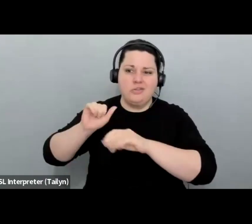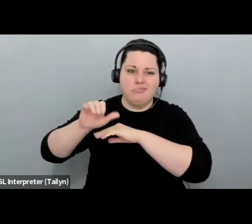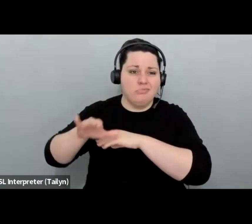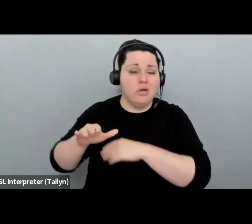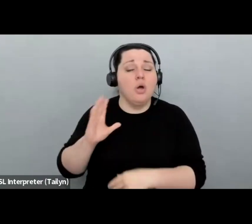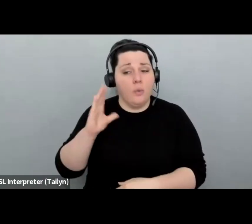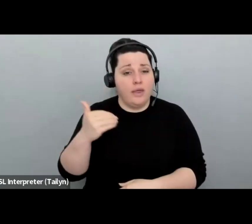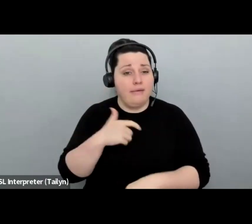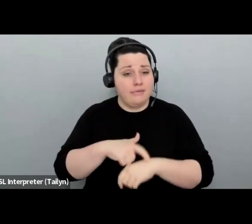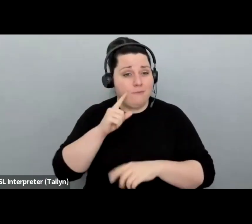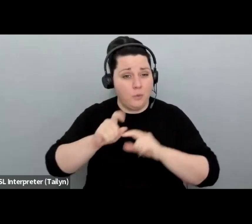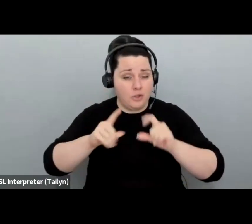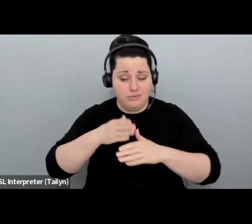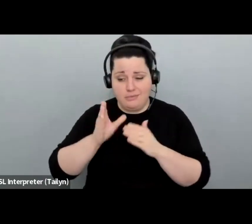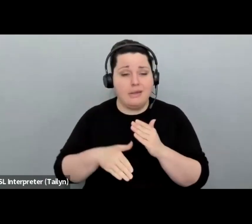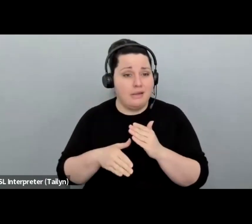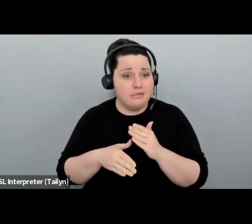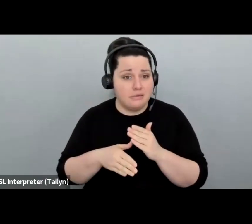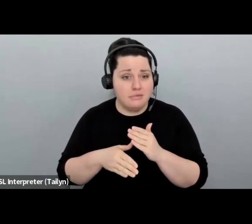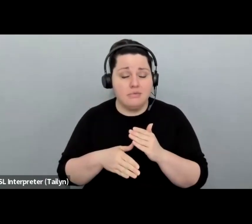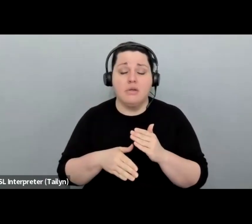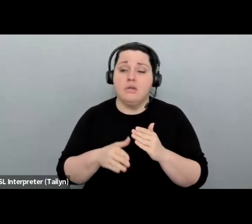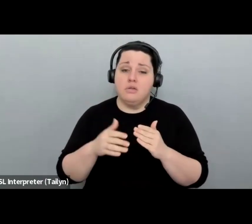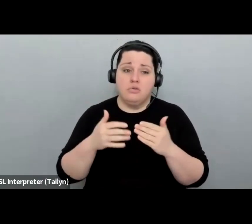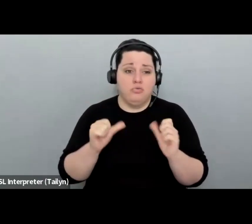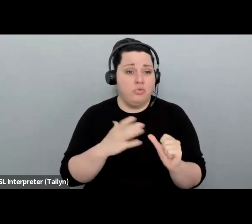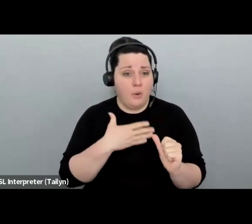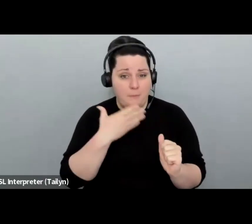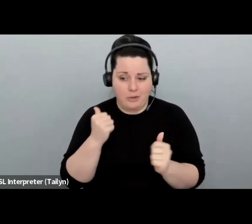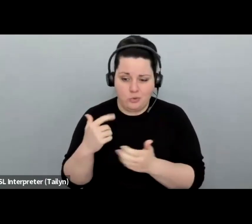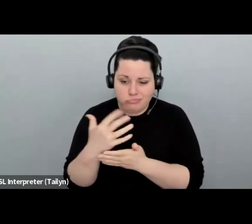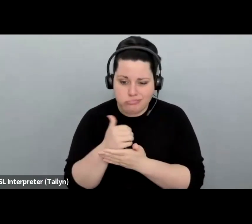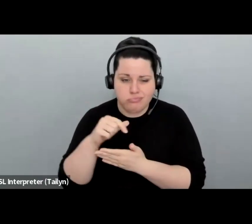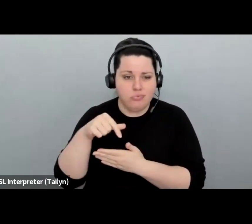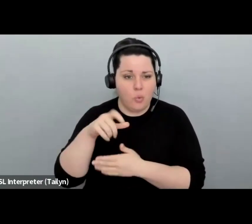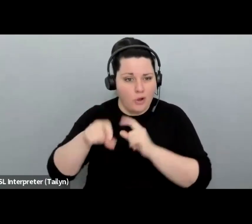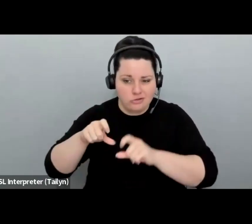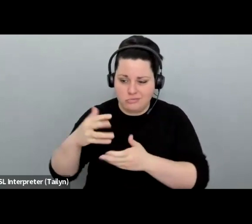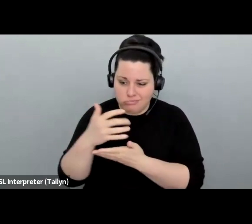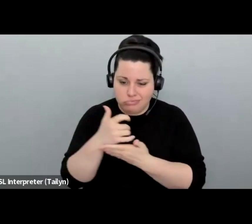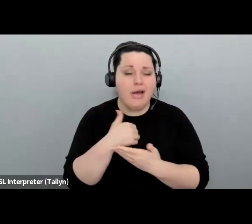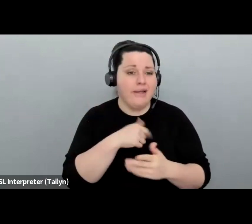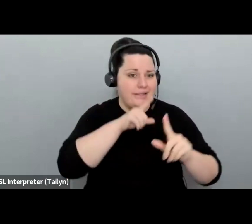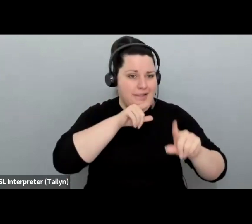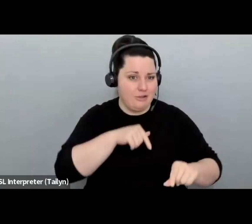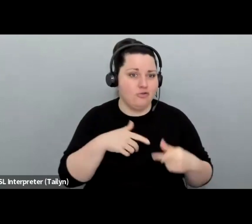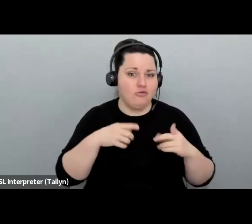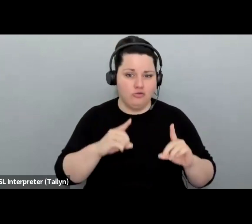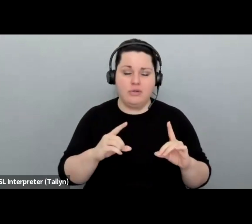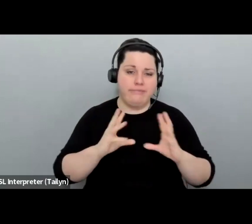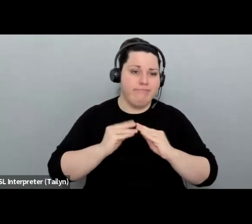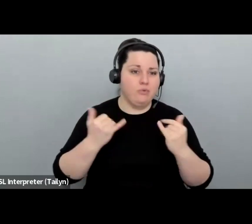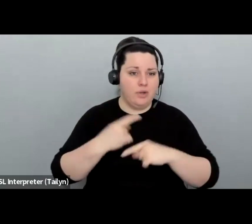time to address questions at the end of our time together. We'll do our best to gather those up and answer what we can during our time this